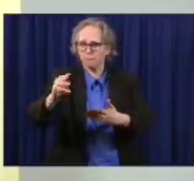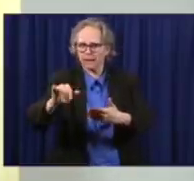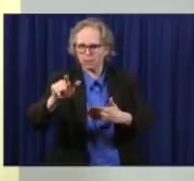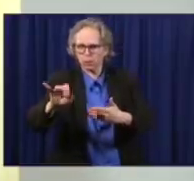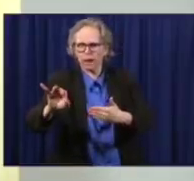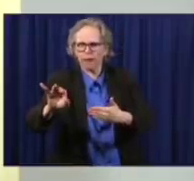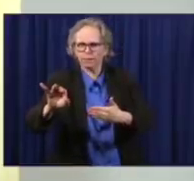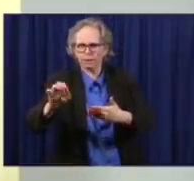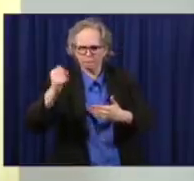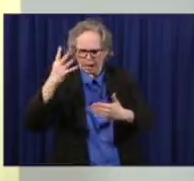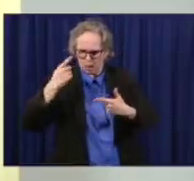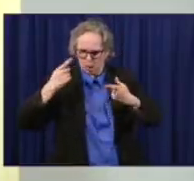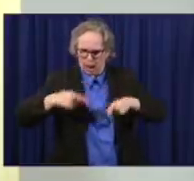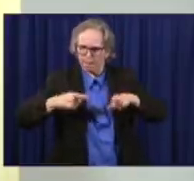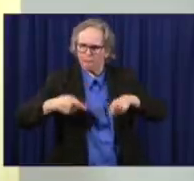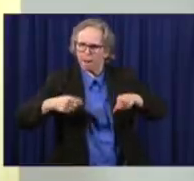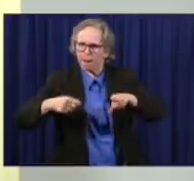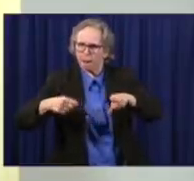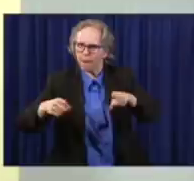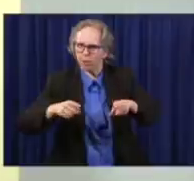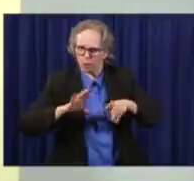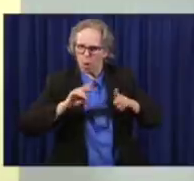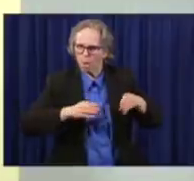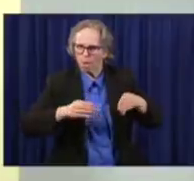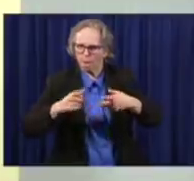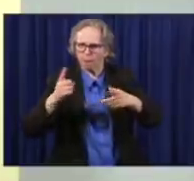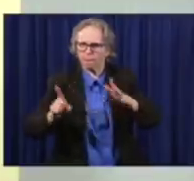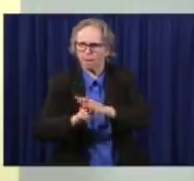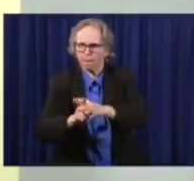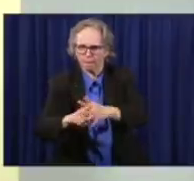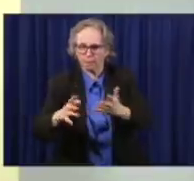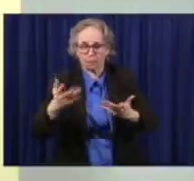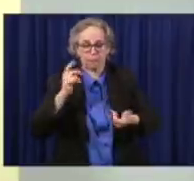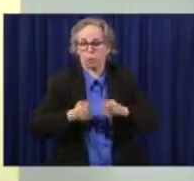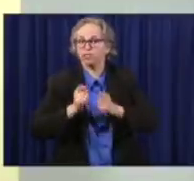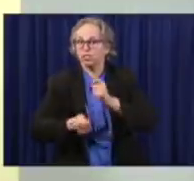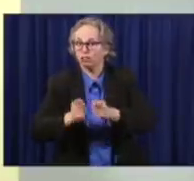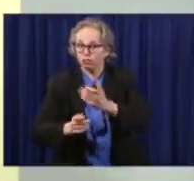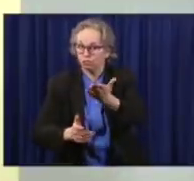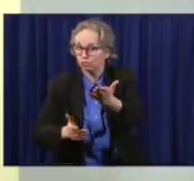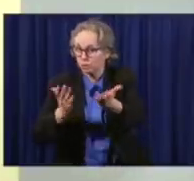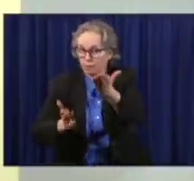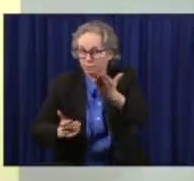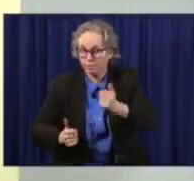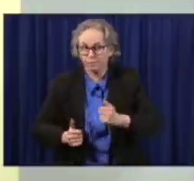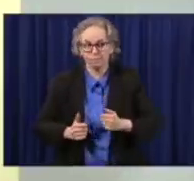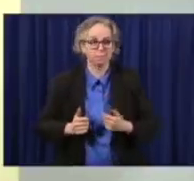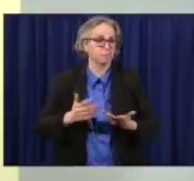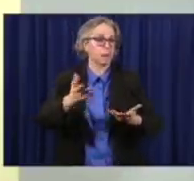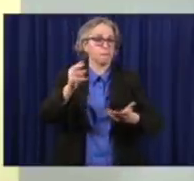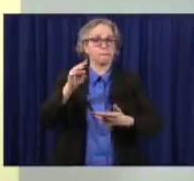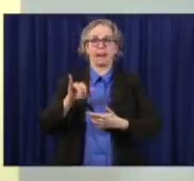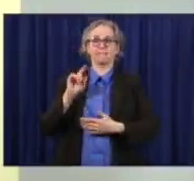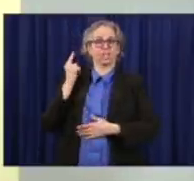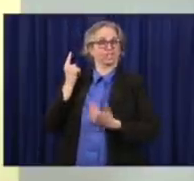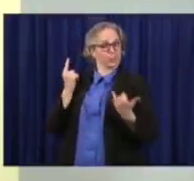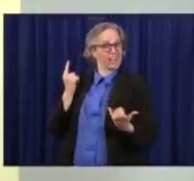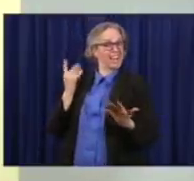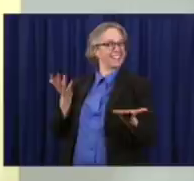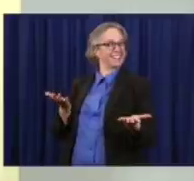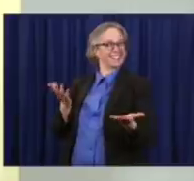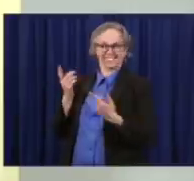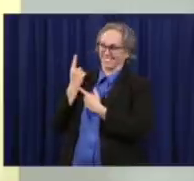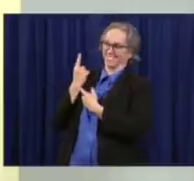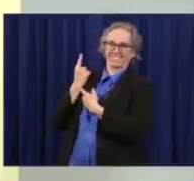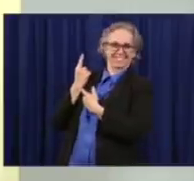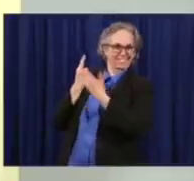will change between now and May 29th. And, you know, we're here at the first day of May, and I think